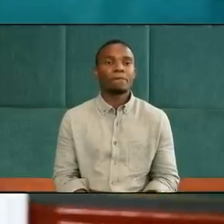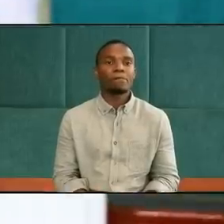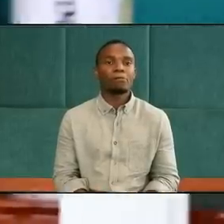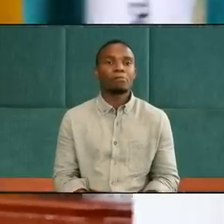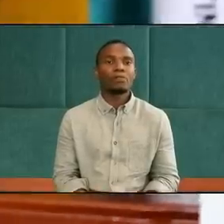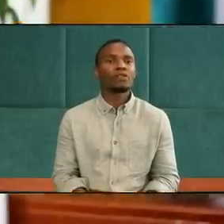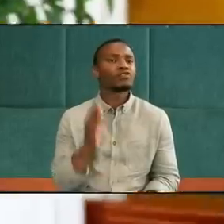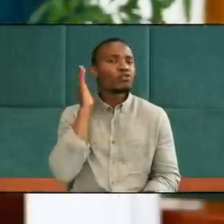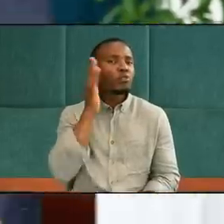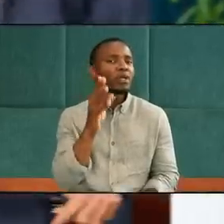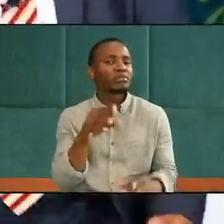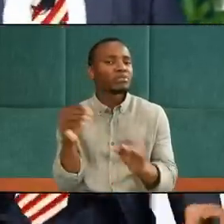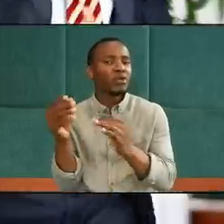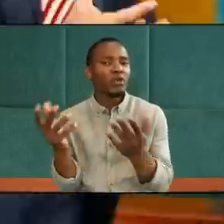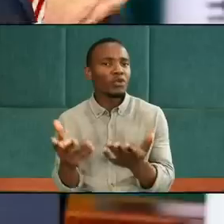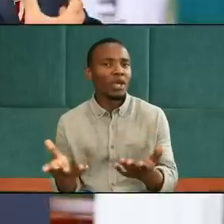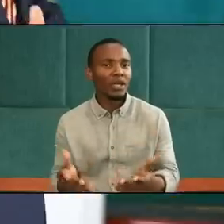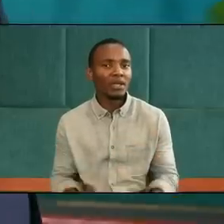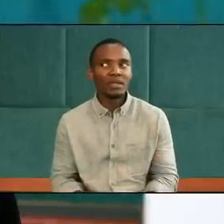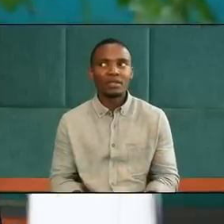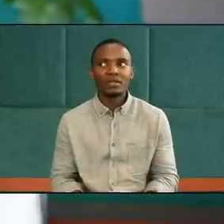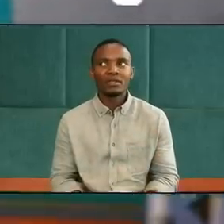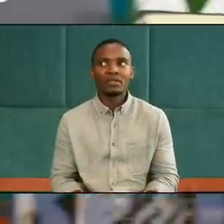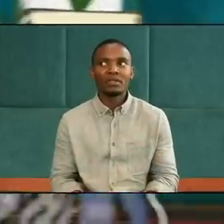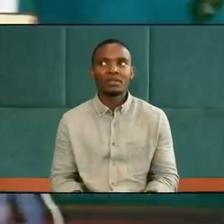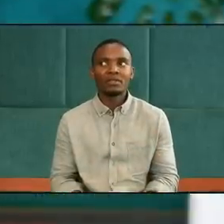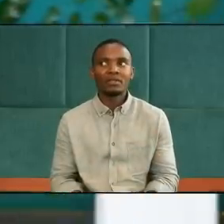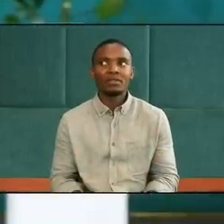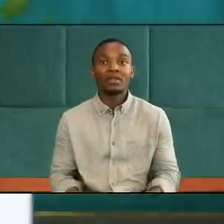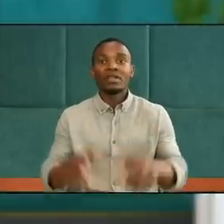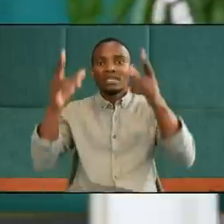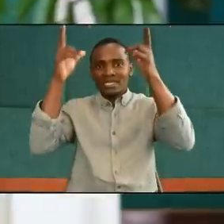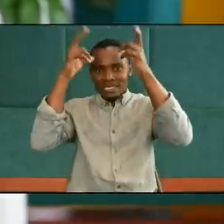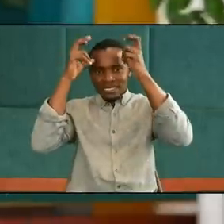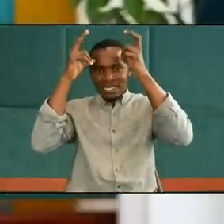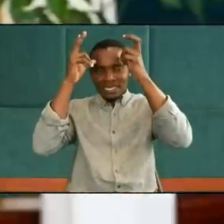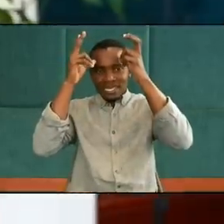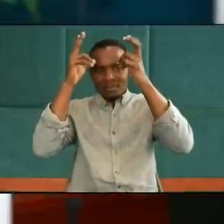Where is he gone? Satan took over Peter so much.